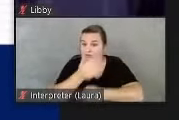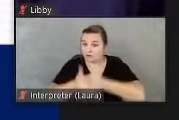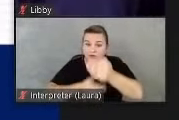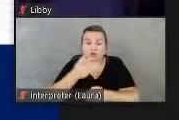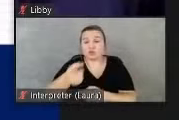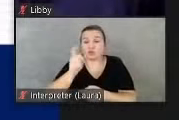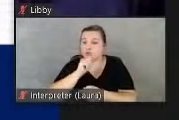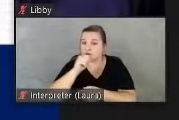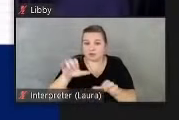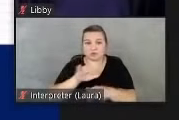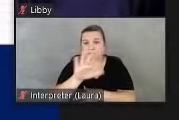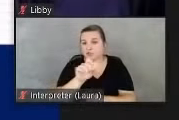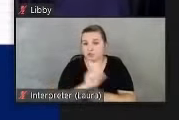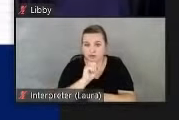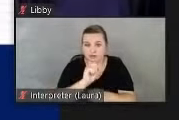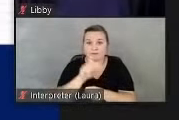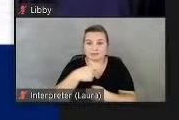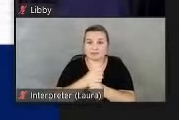you emphasize this.